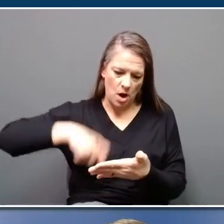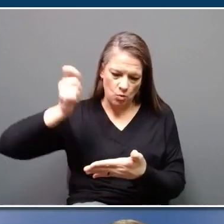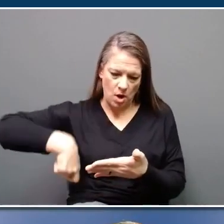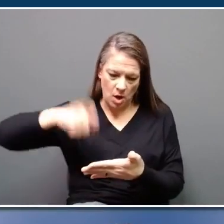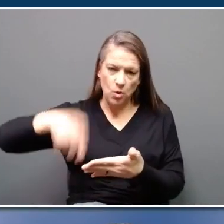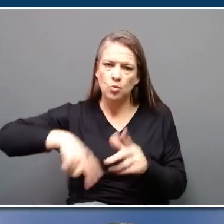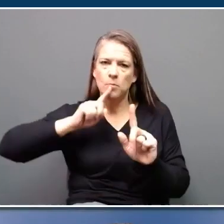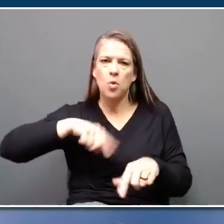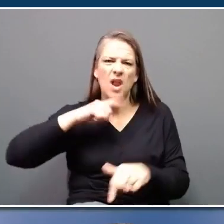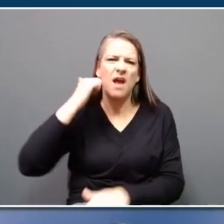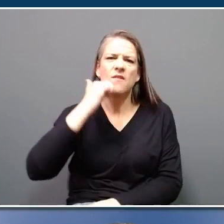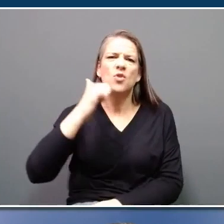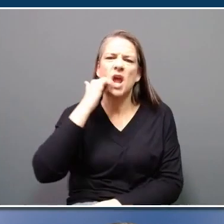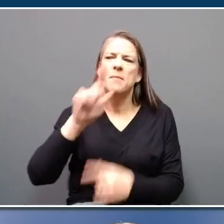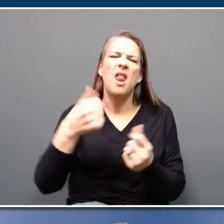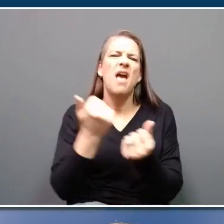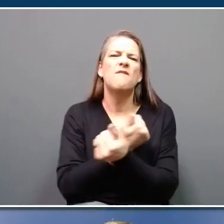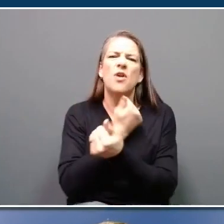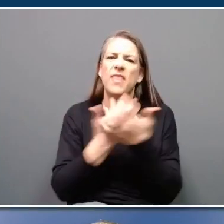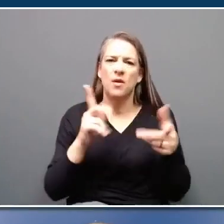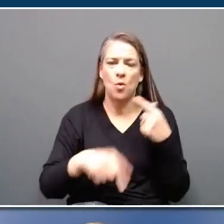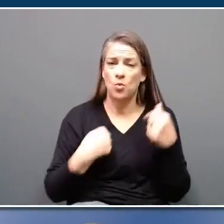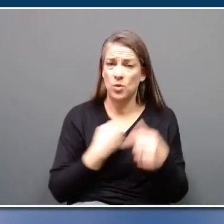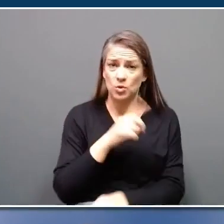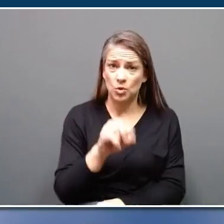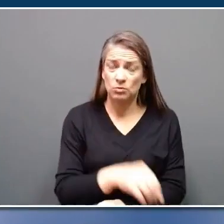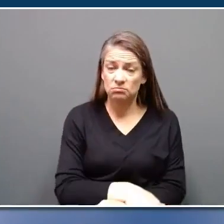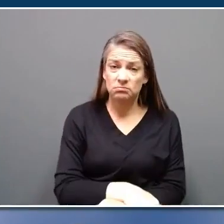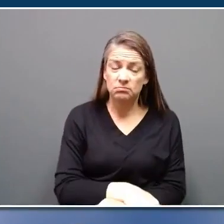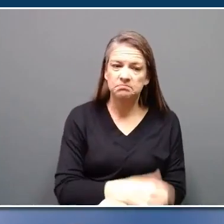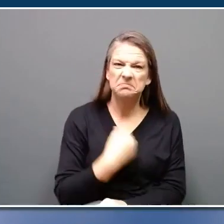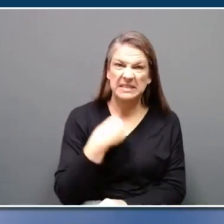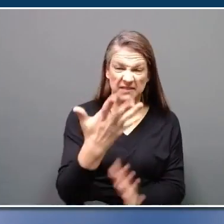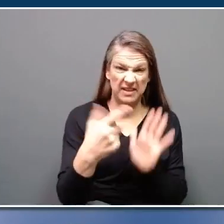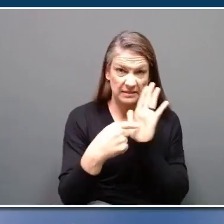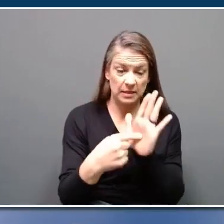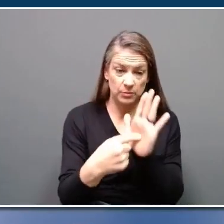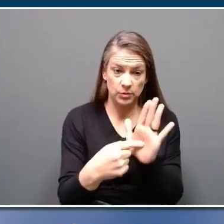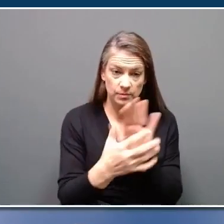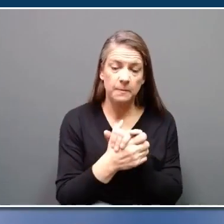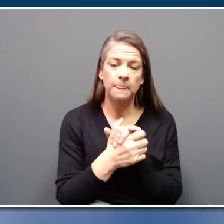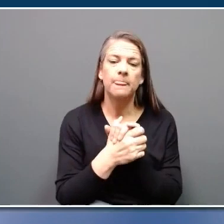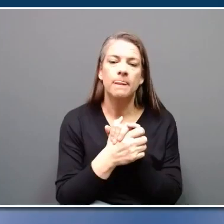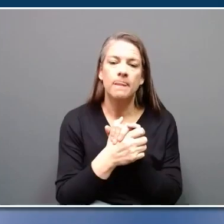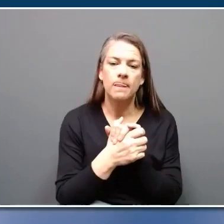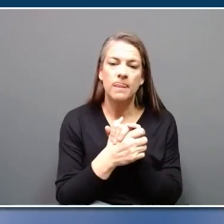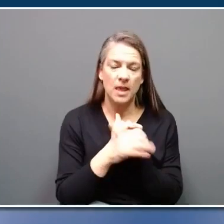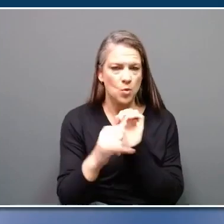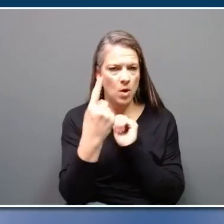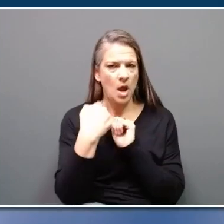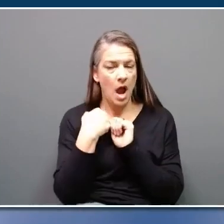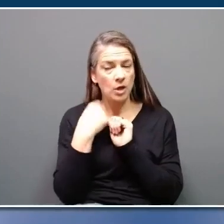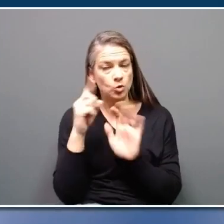day about everything that we do. Now, let me give you an example. They ask, and this is the one that I understand the best,